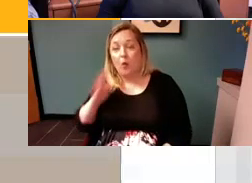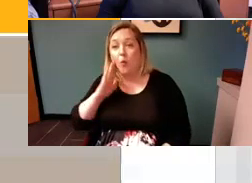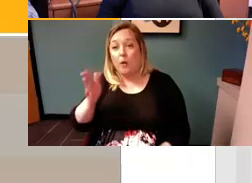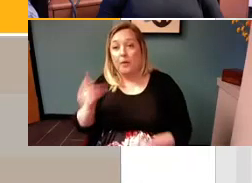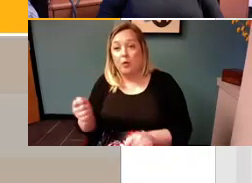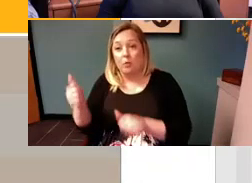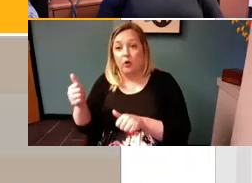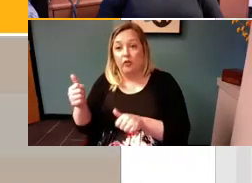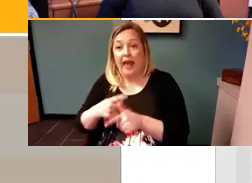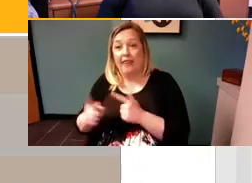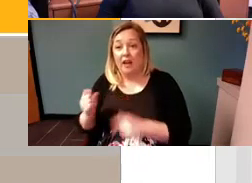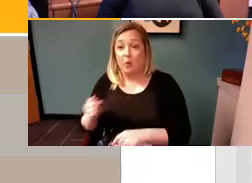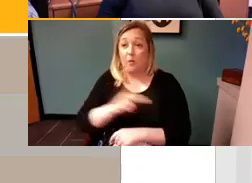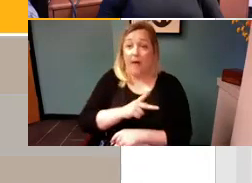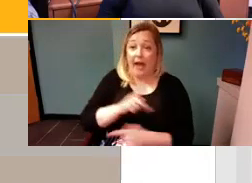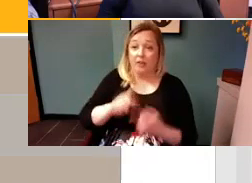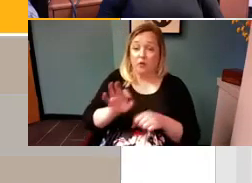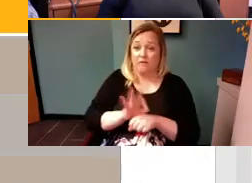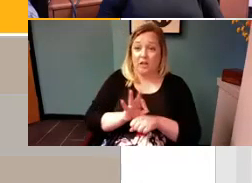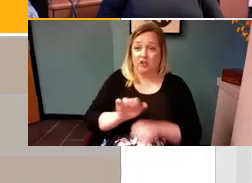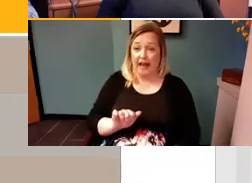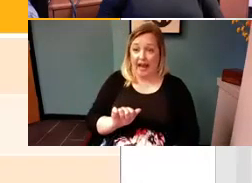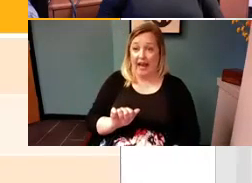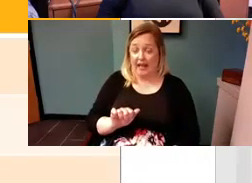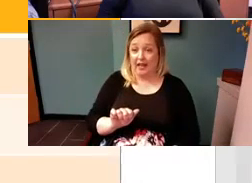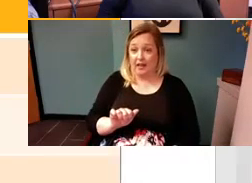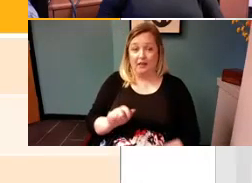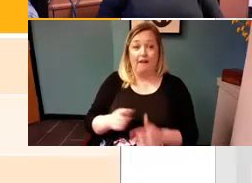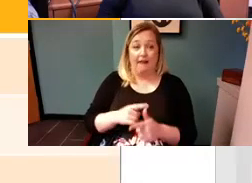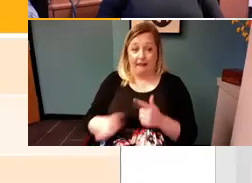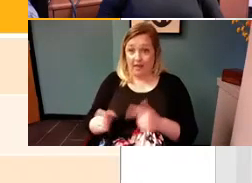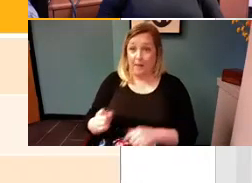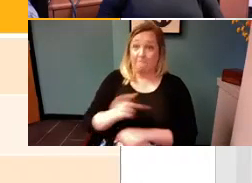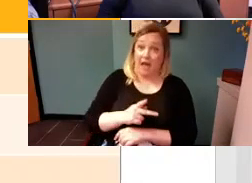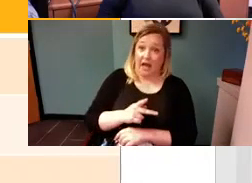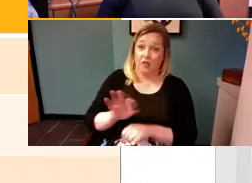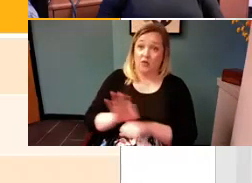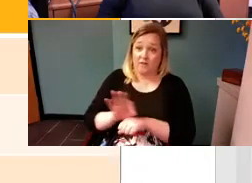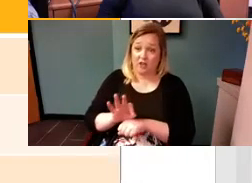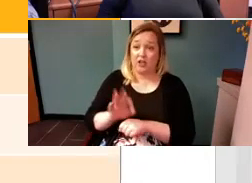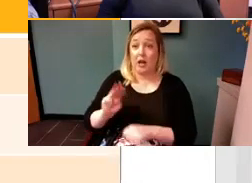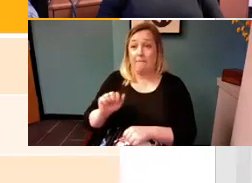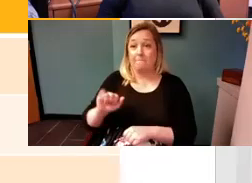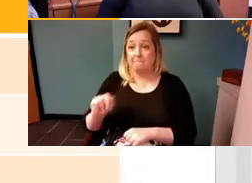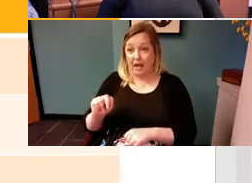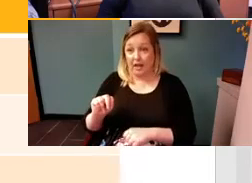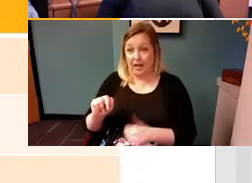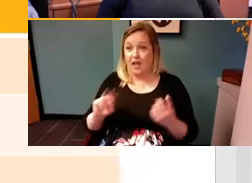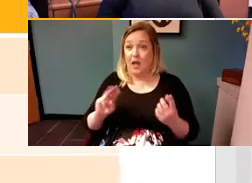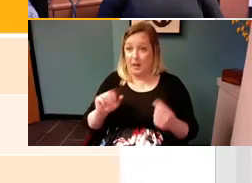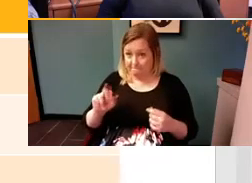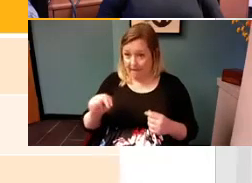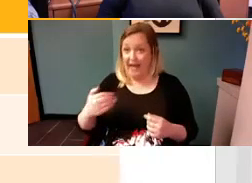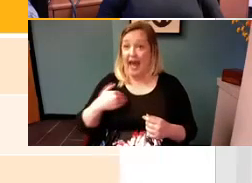function A, and function A return to function main. And then main again has those variables. So we print out those variables